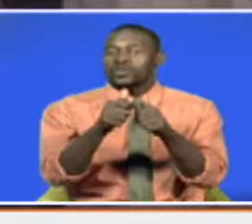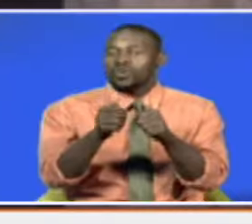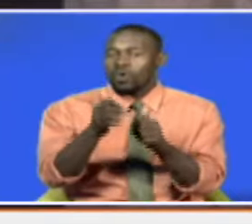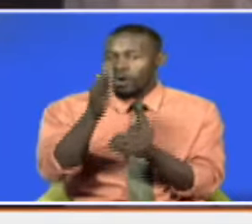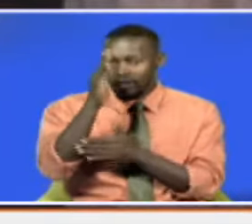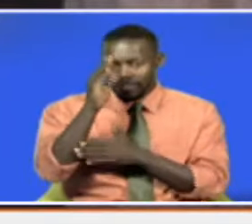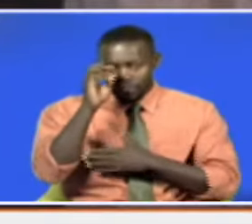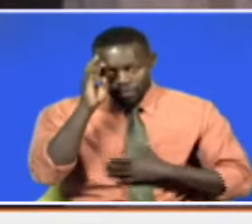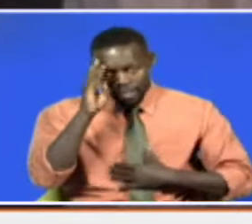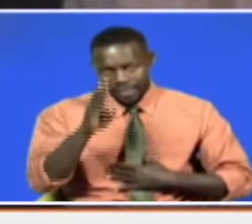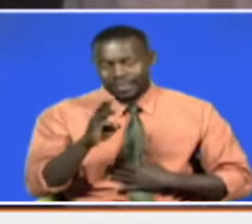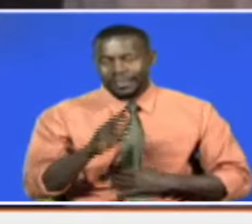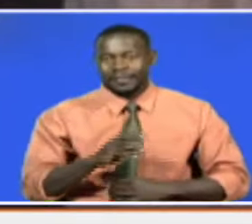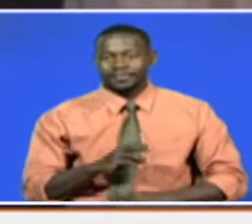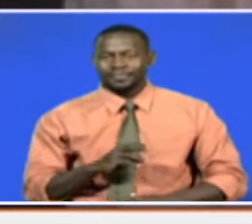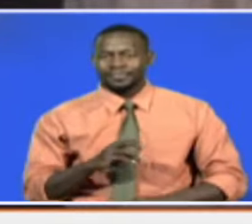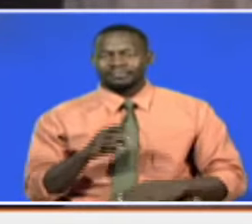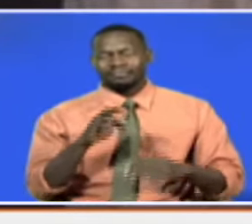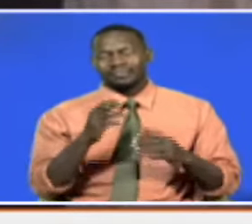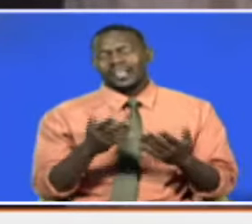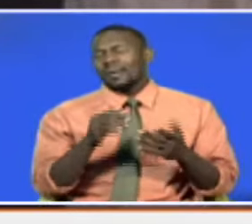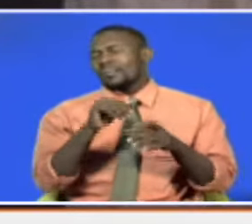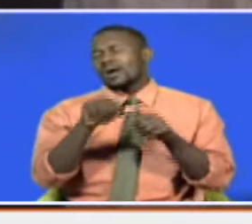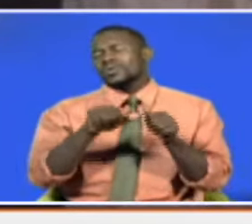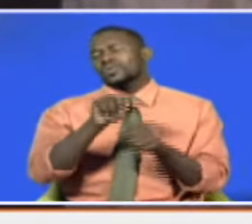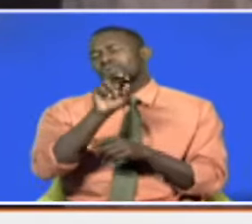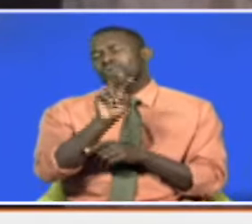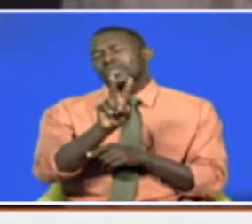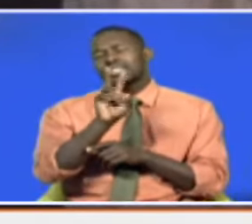hand. Maneno ya 2027.